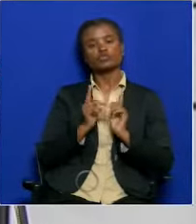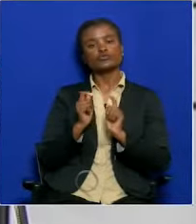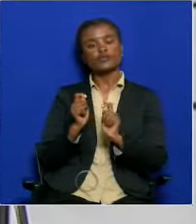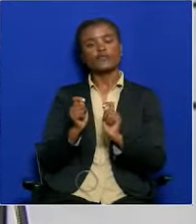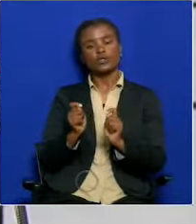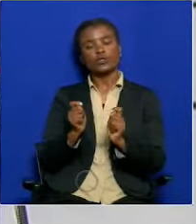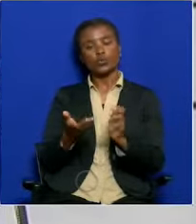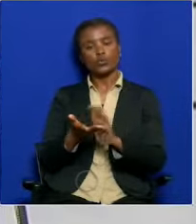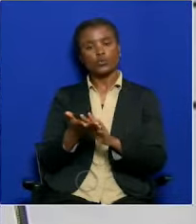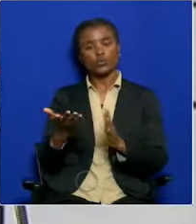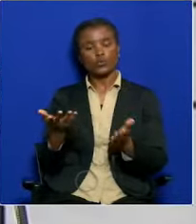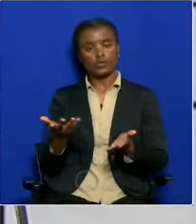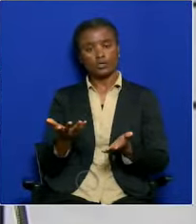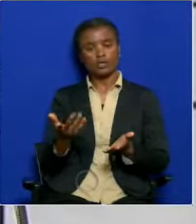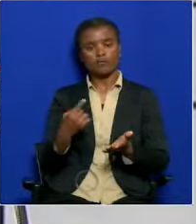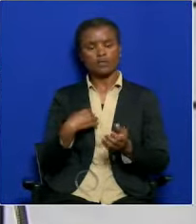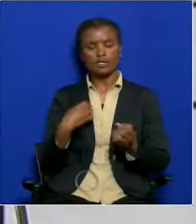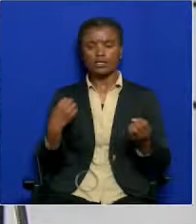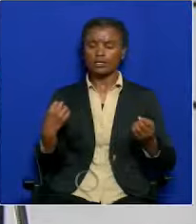he knew.